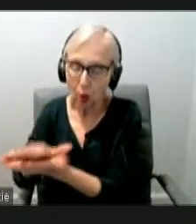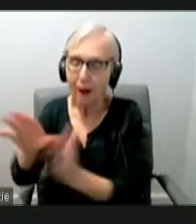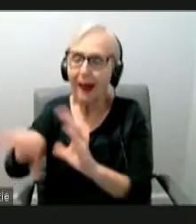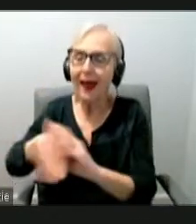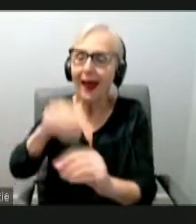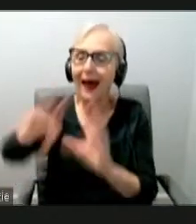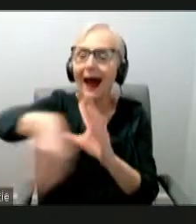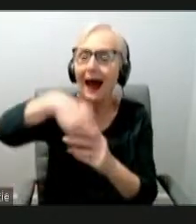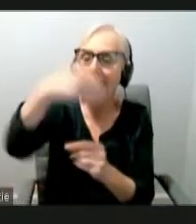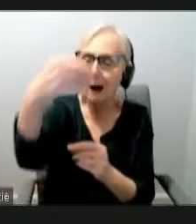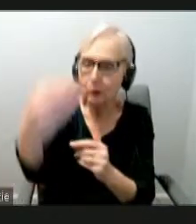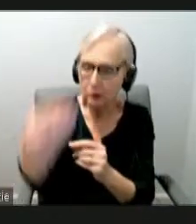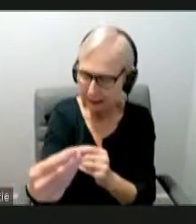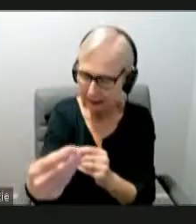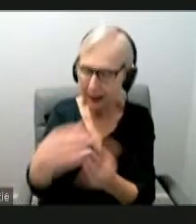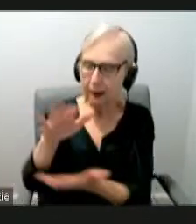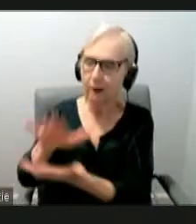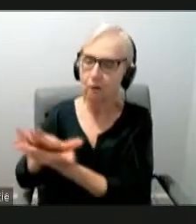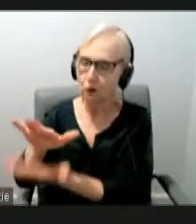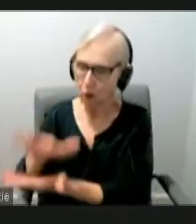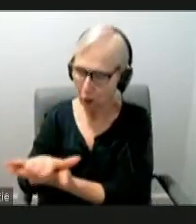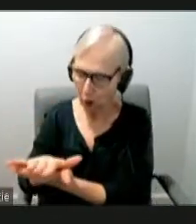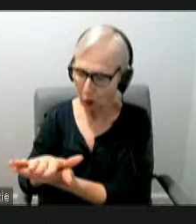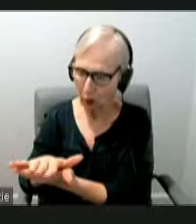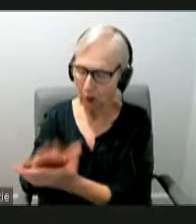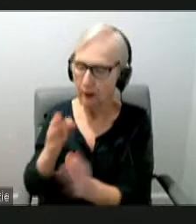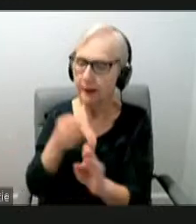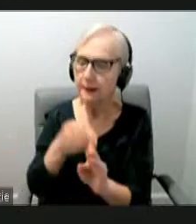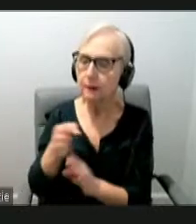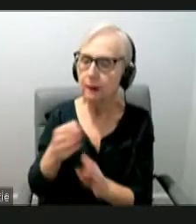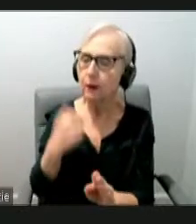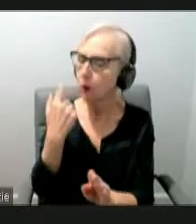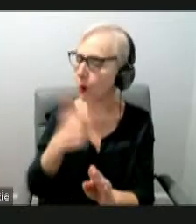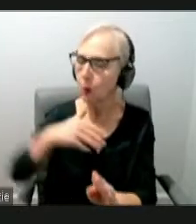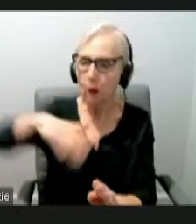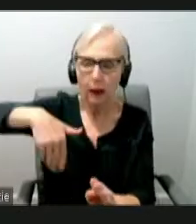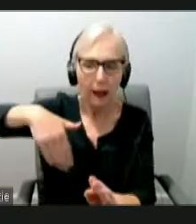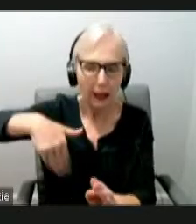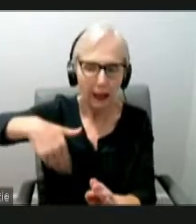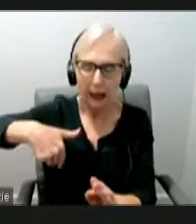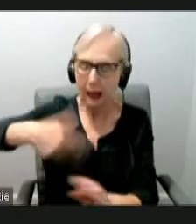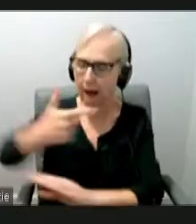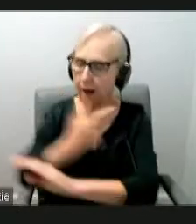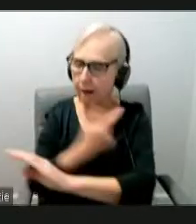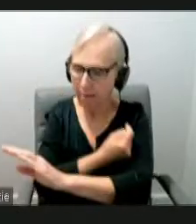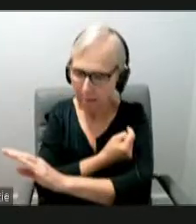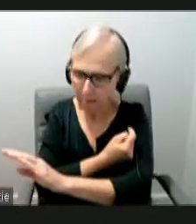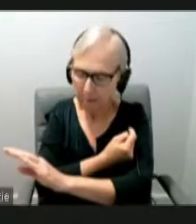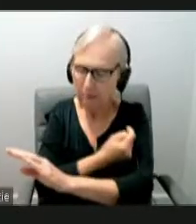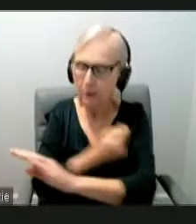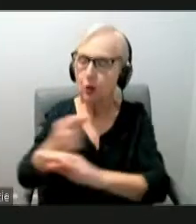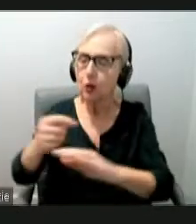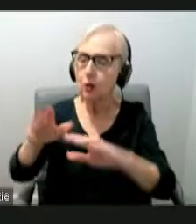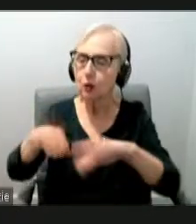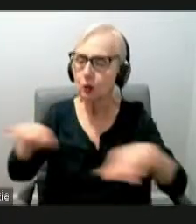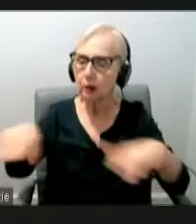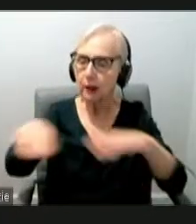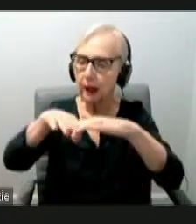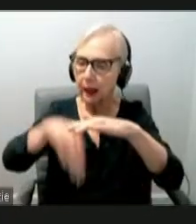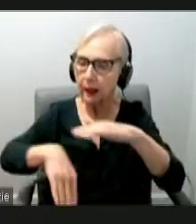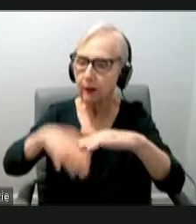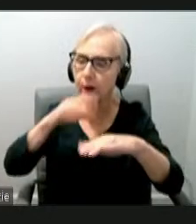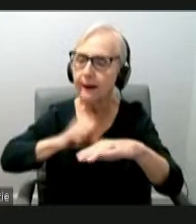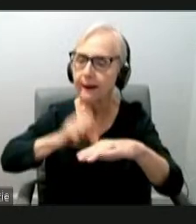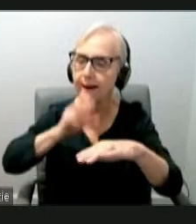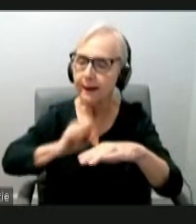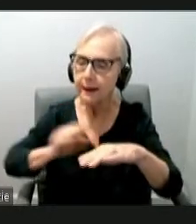kids and for adults, especially those that are not vaccinated. And obviously, children under the age of 12 years old are